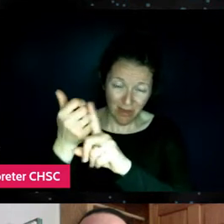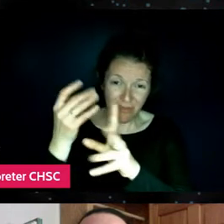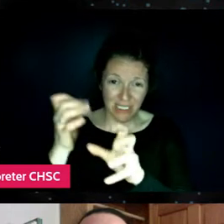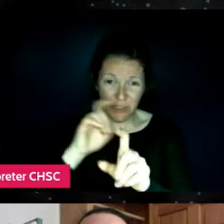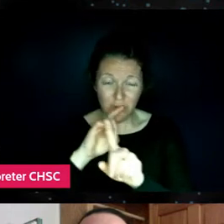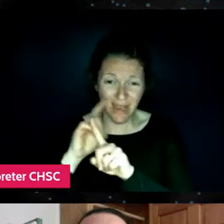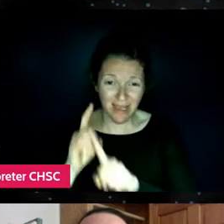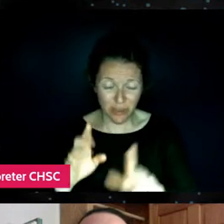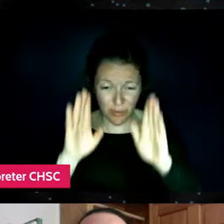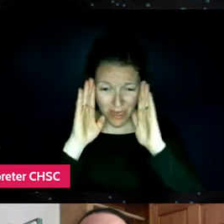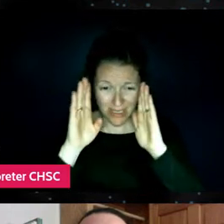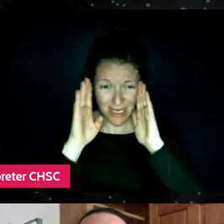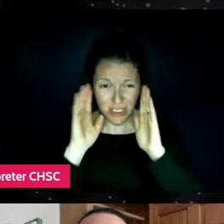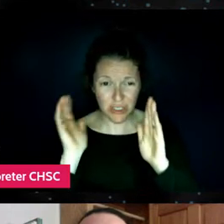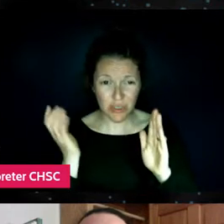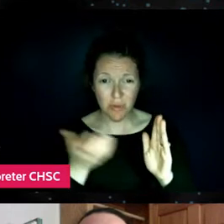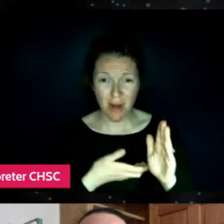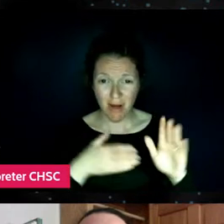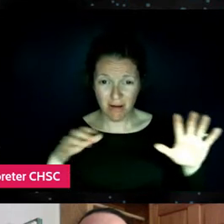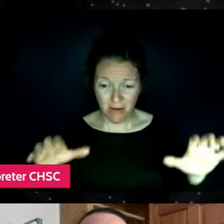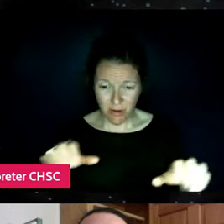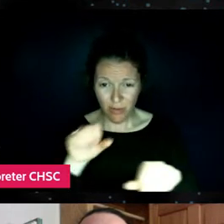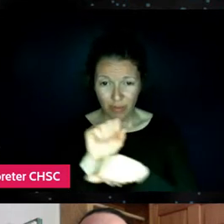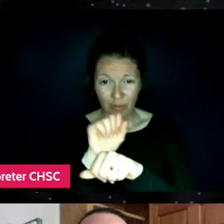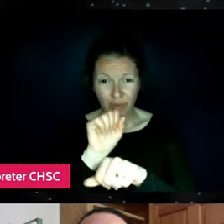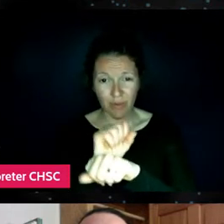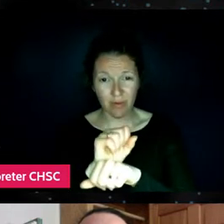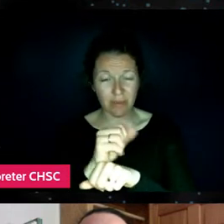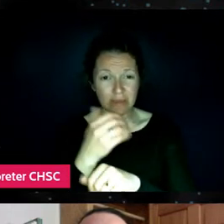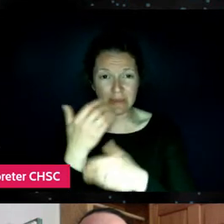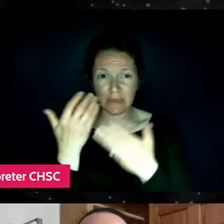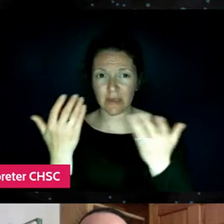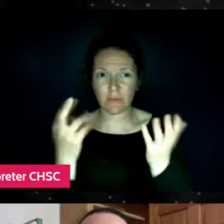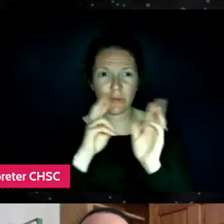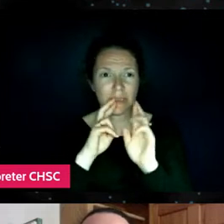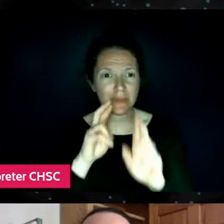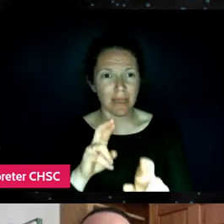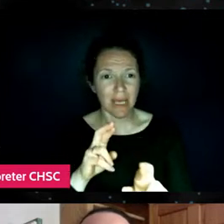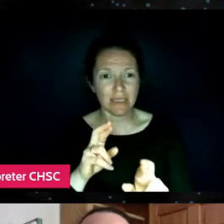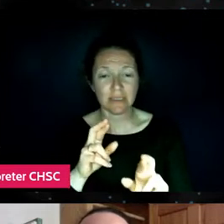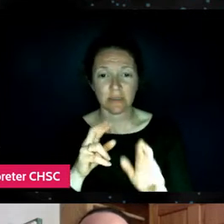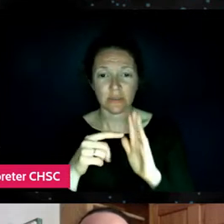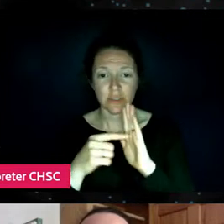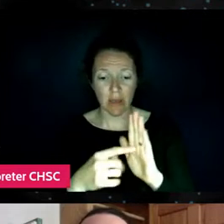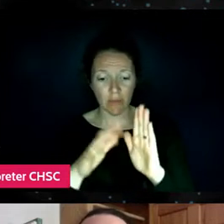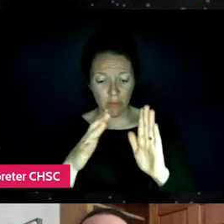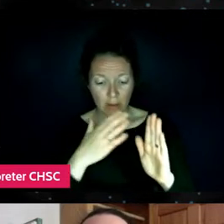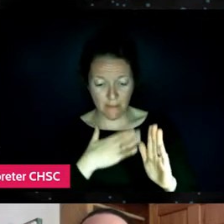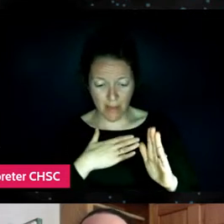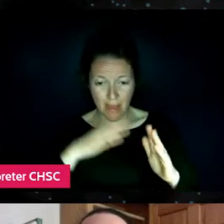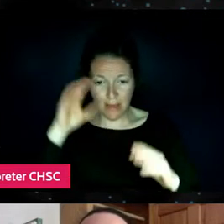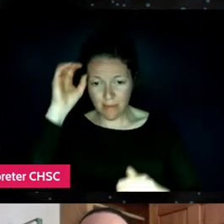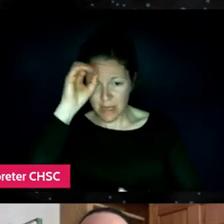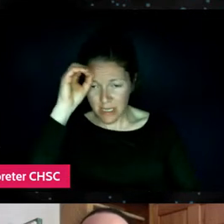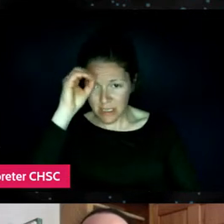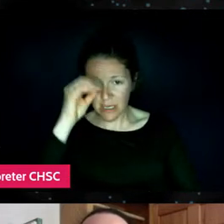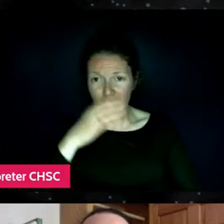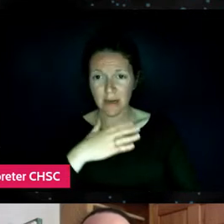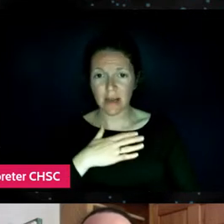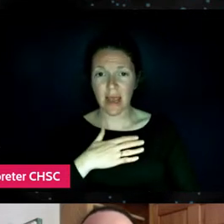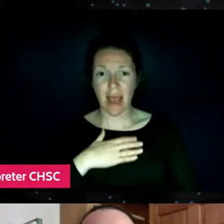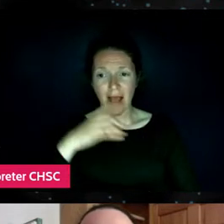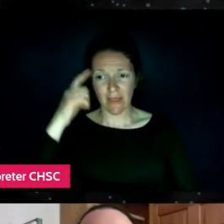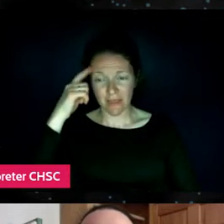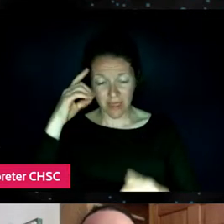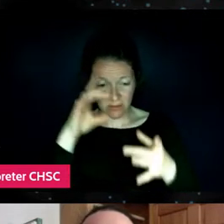in some way, give some kind of response. Here's what my position is. Here's what I think, you know, the Department of Justice should